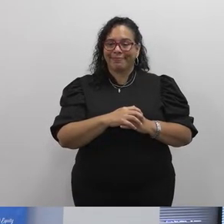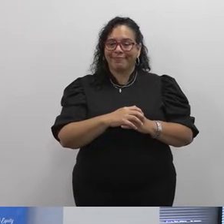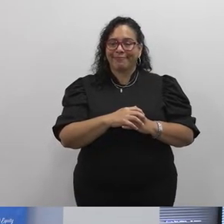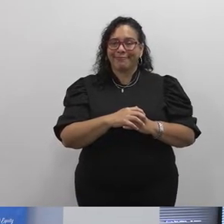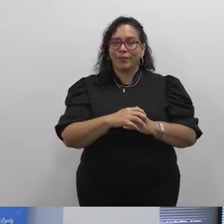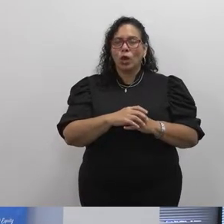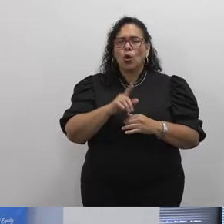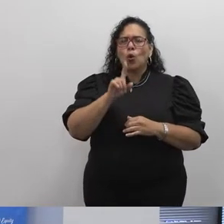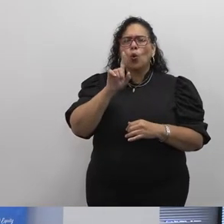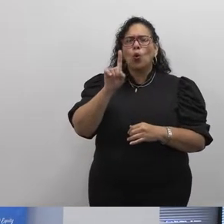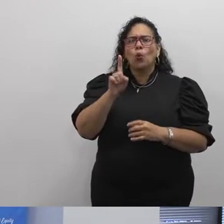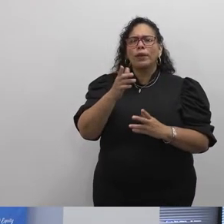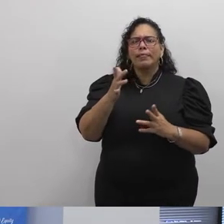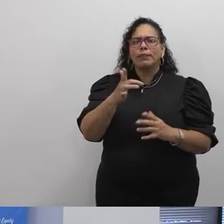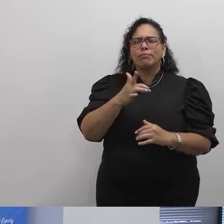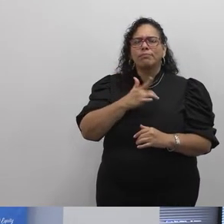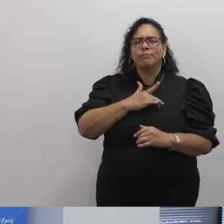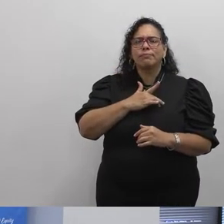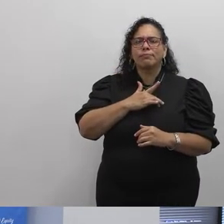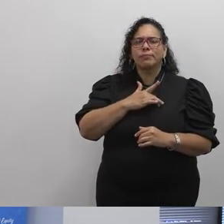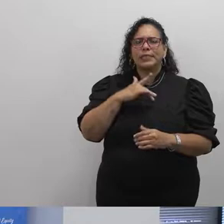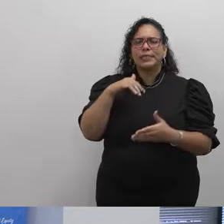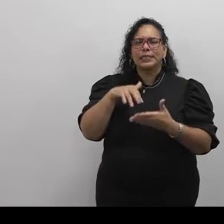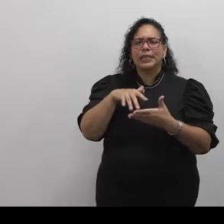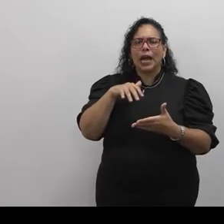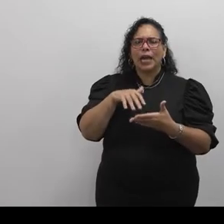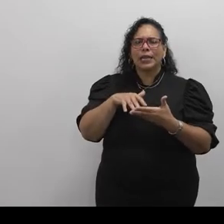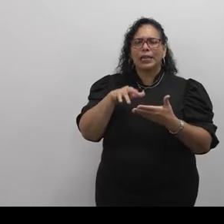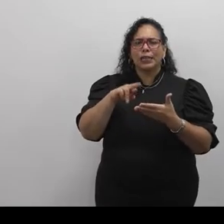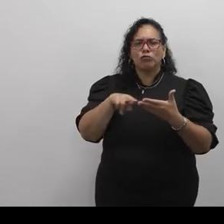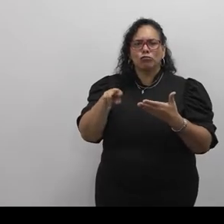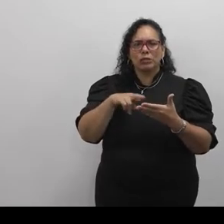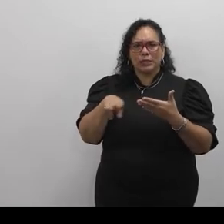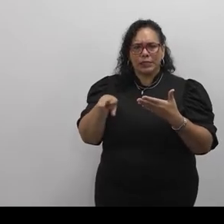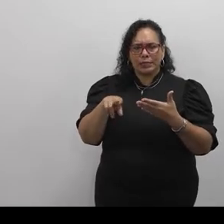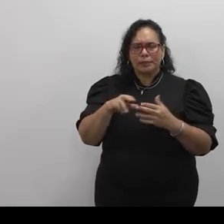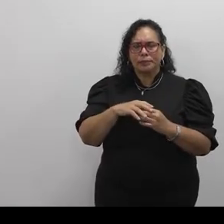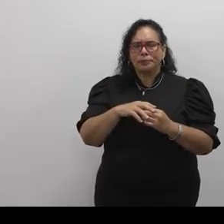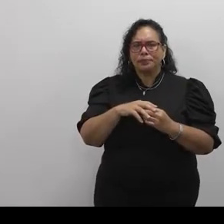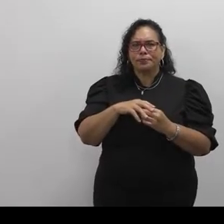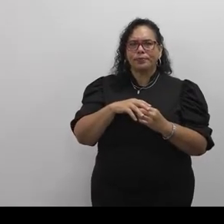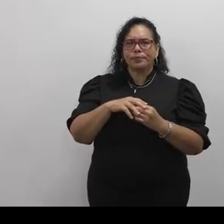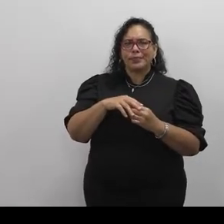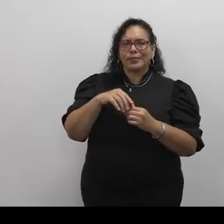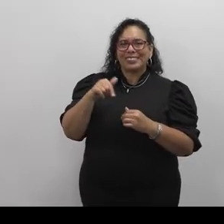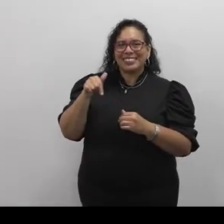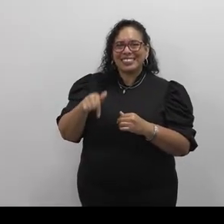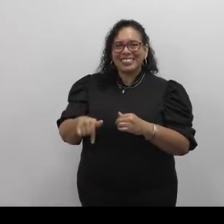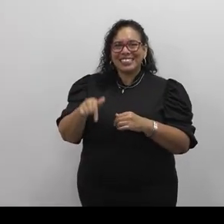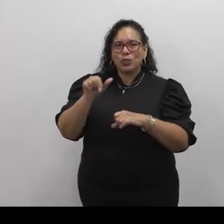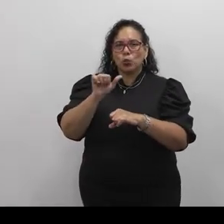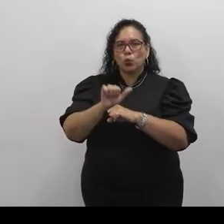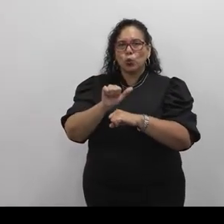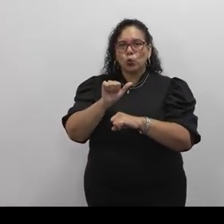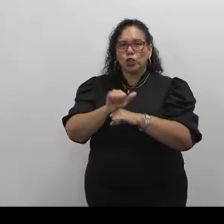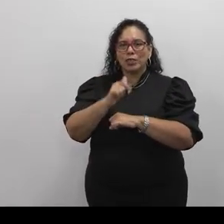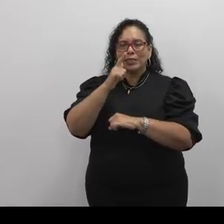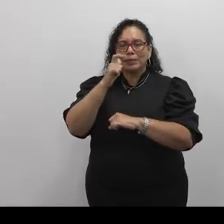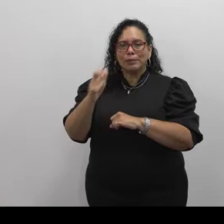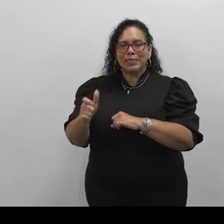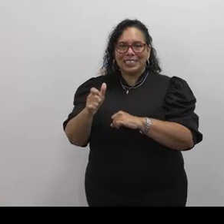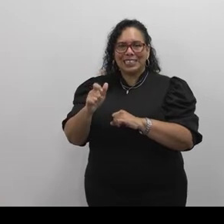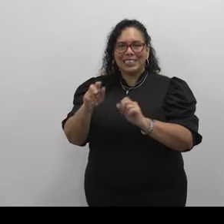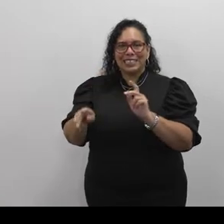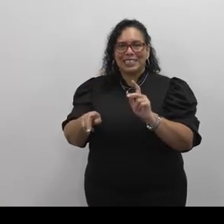that struck me in studying this and reading about things is that, you know, this works because it's a public school